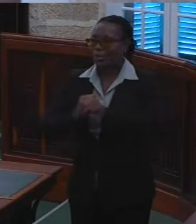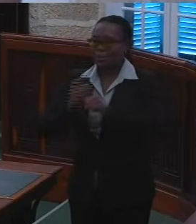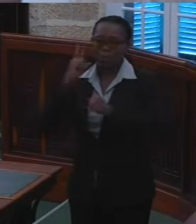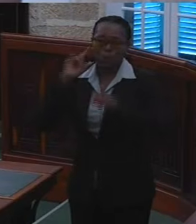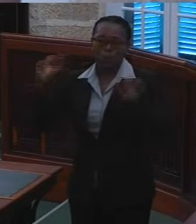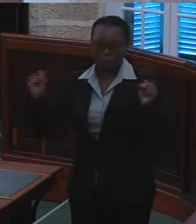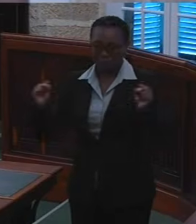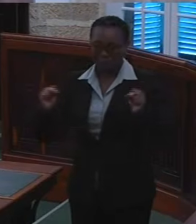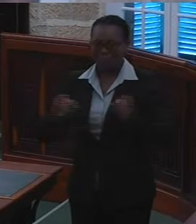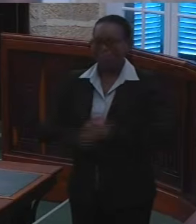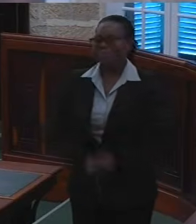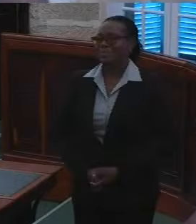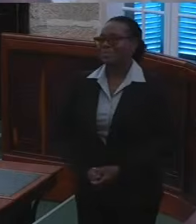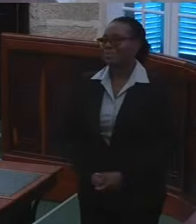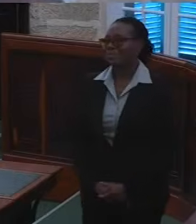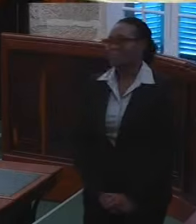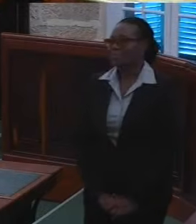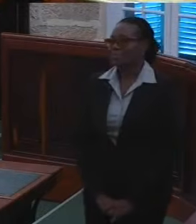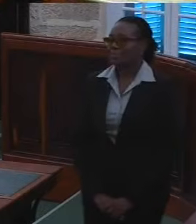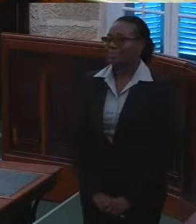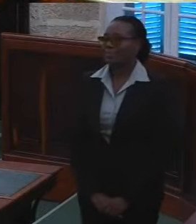I'm obliged. Thank you.